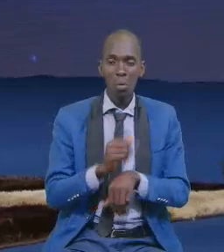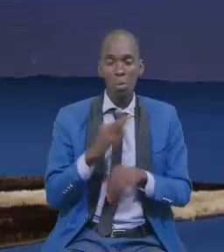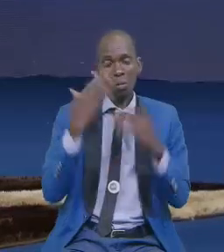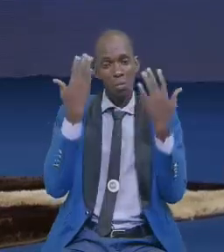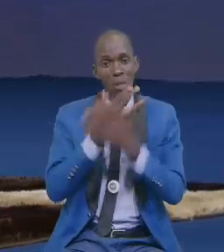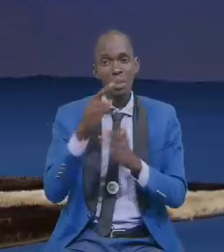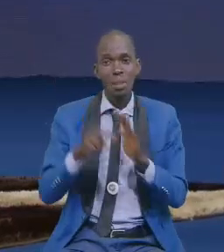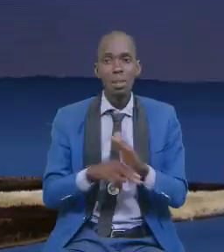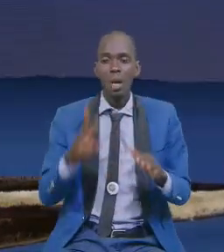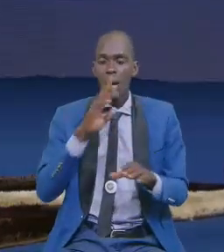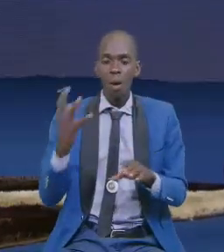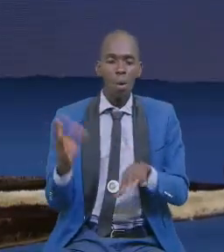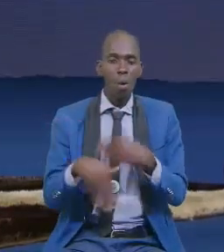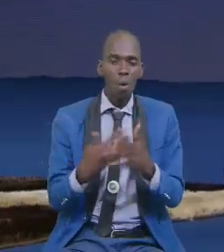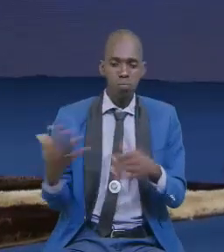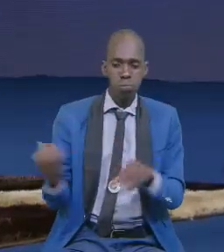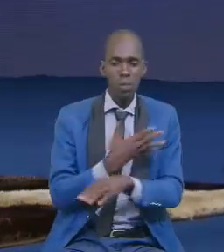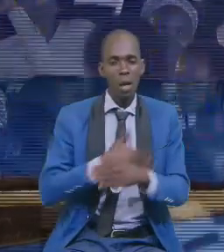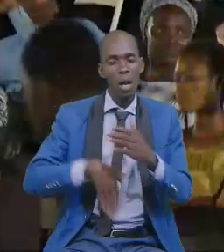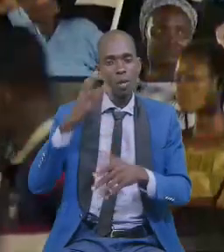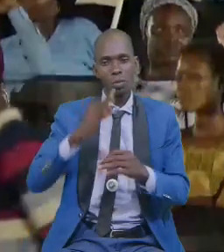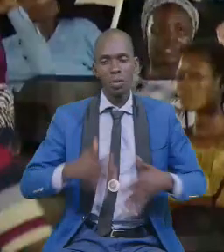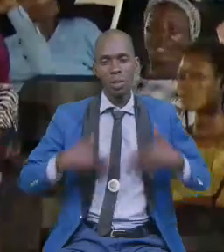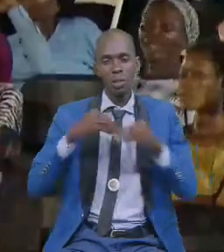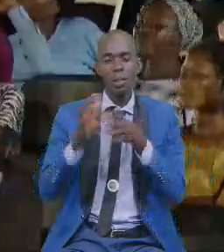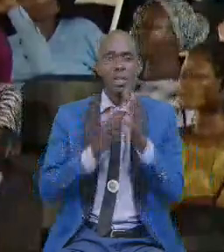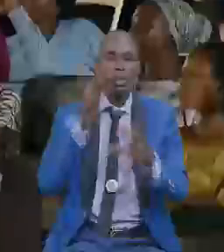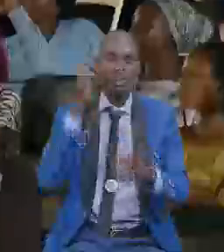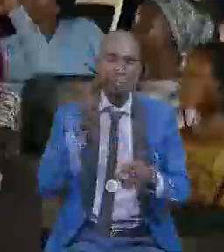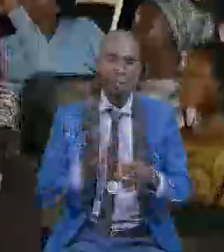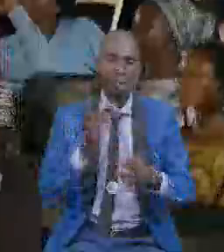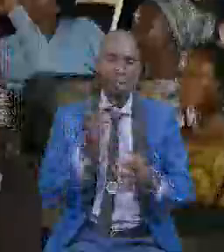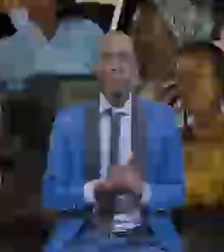are swept up from your life in Jesus' name.